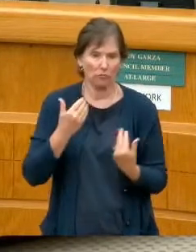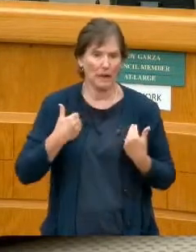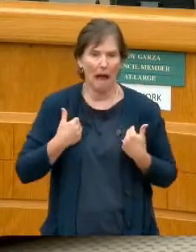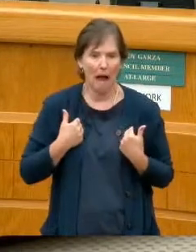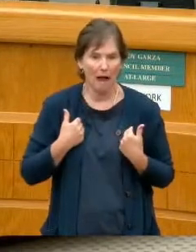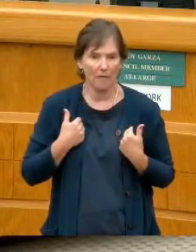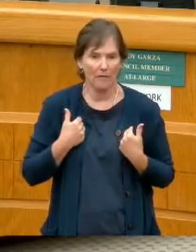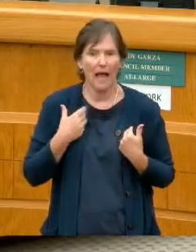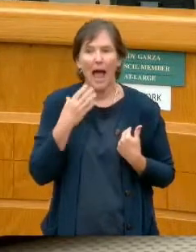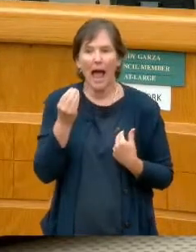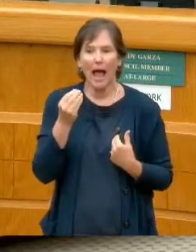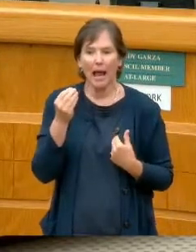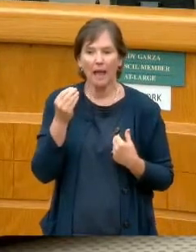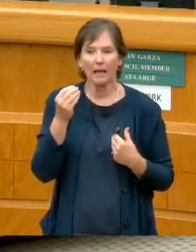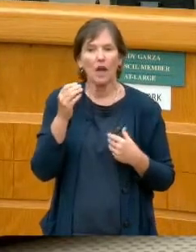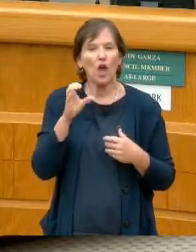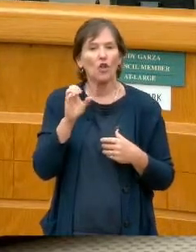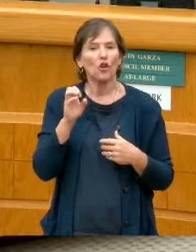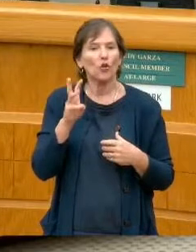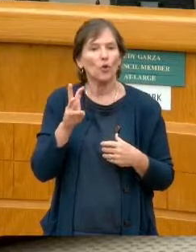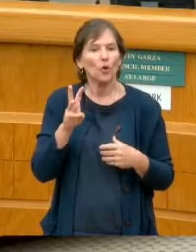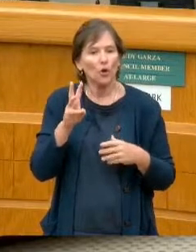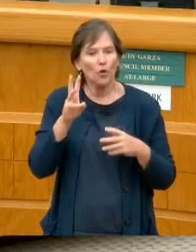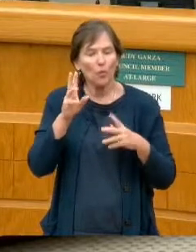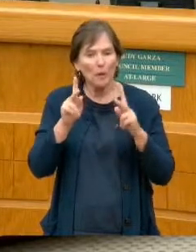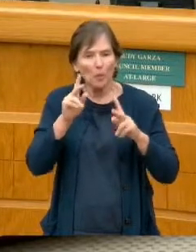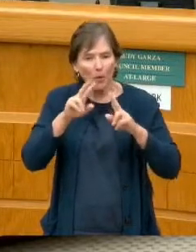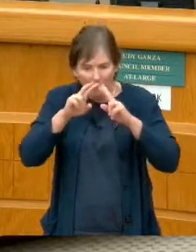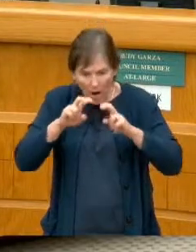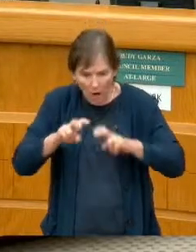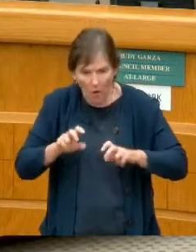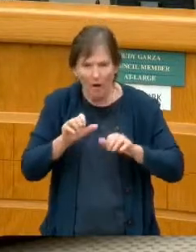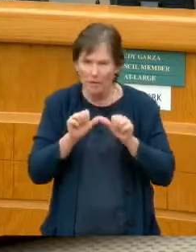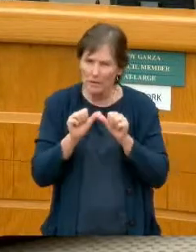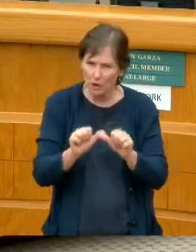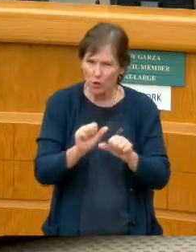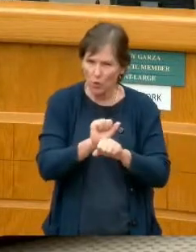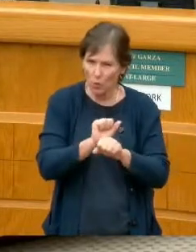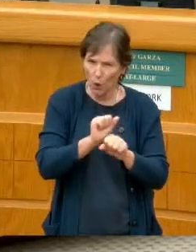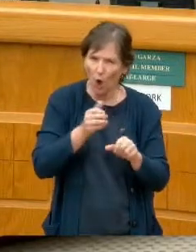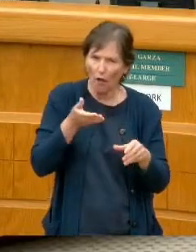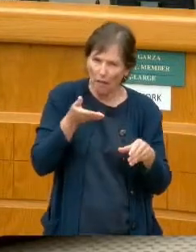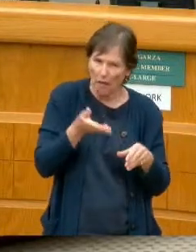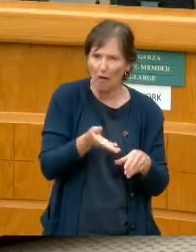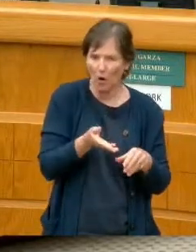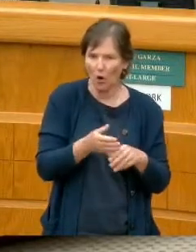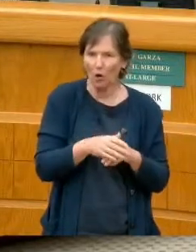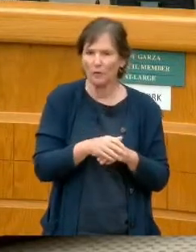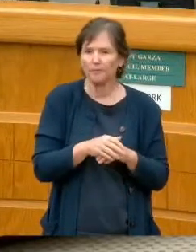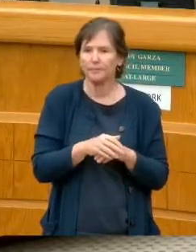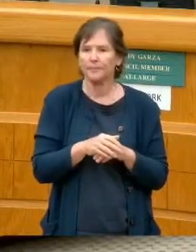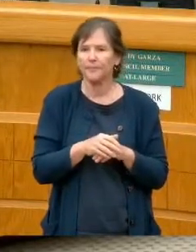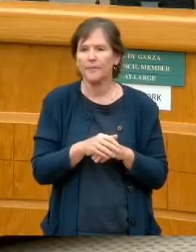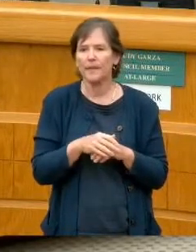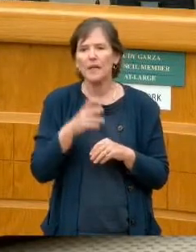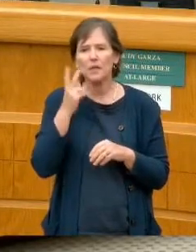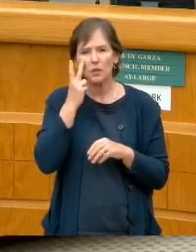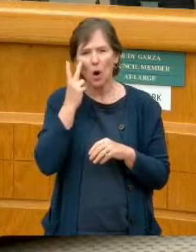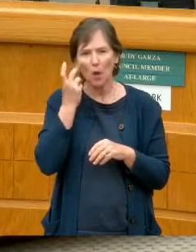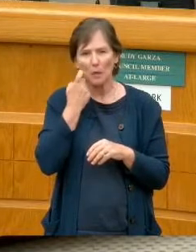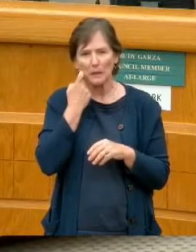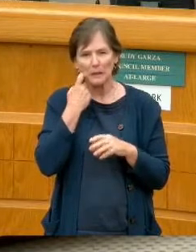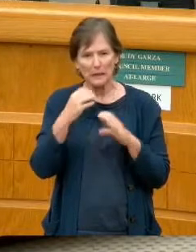the area. As a quick little update, right before I came here, I saw an email that came from the General Land Office that